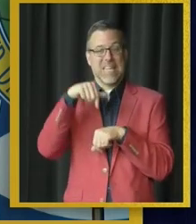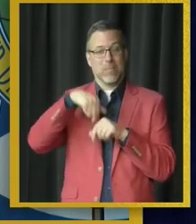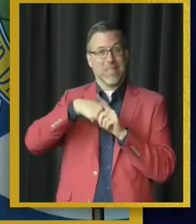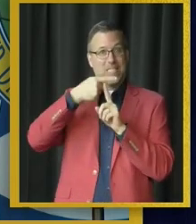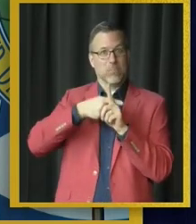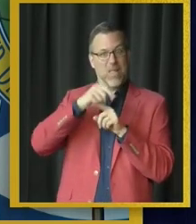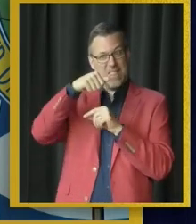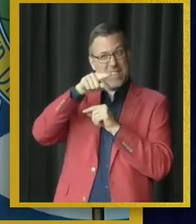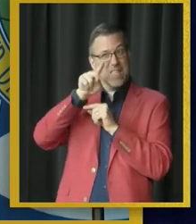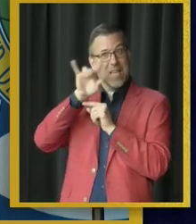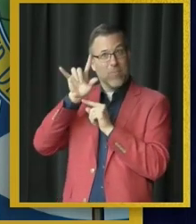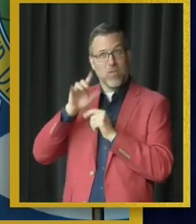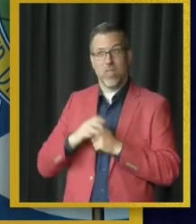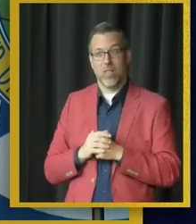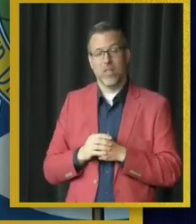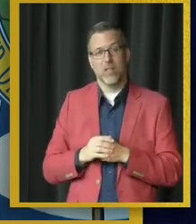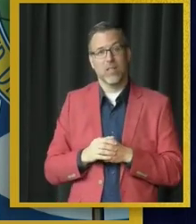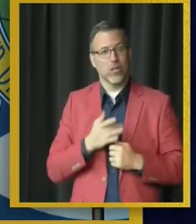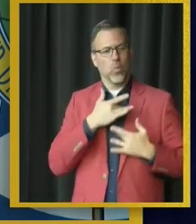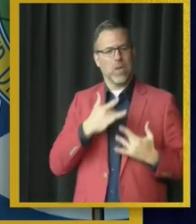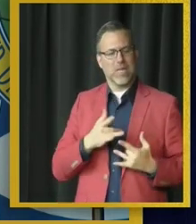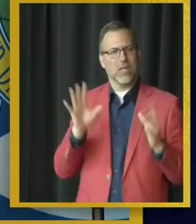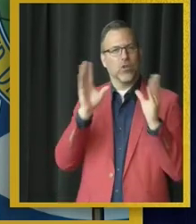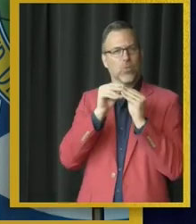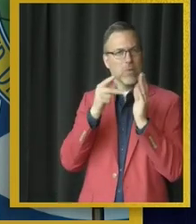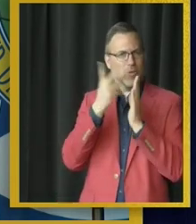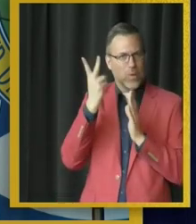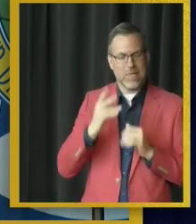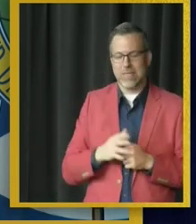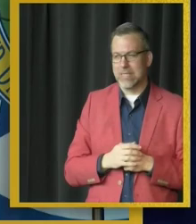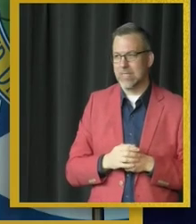in April. We usually meet twice.